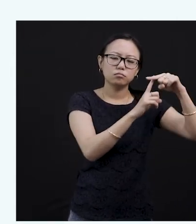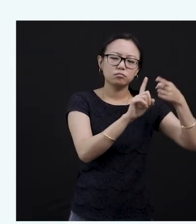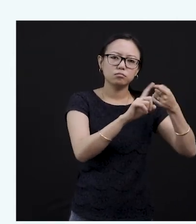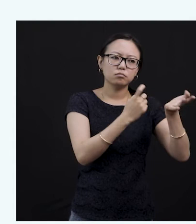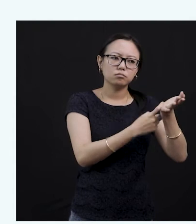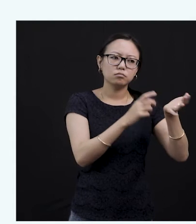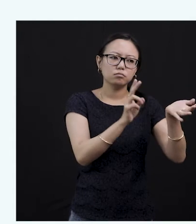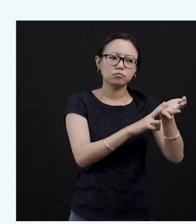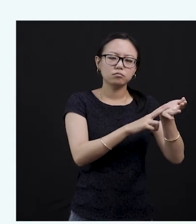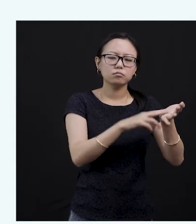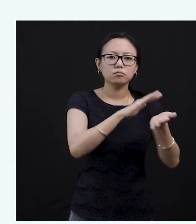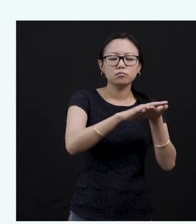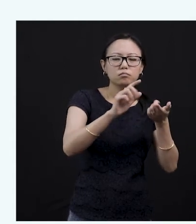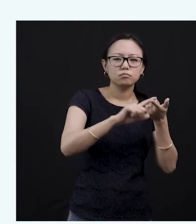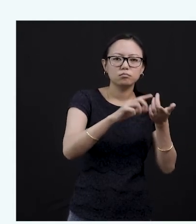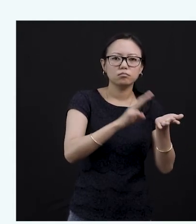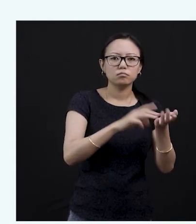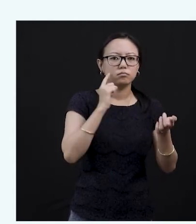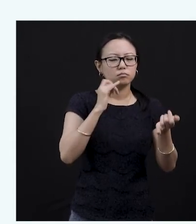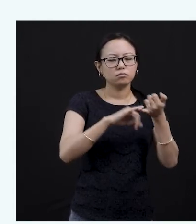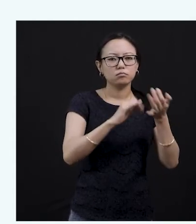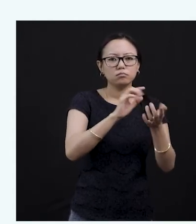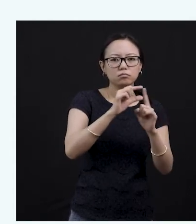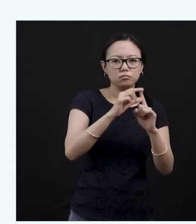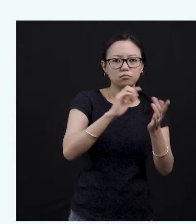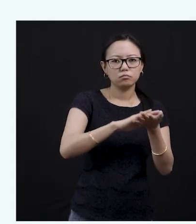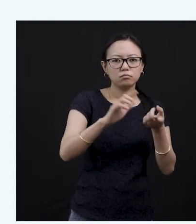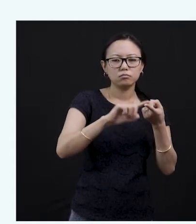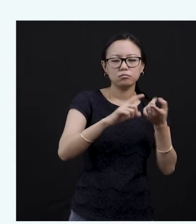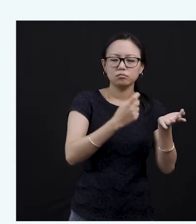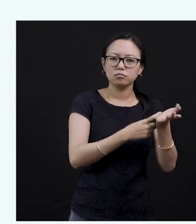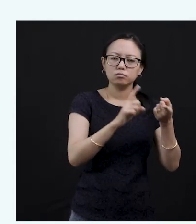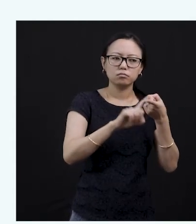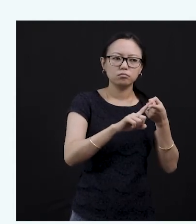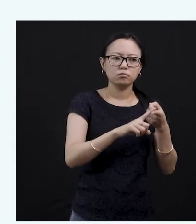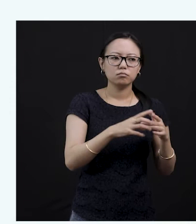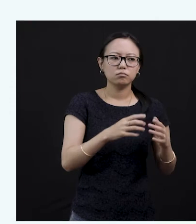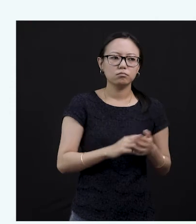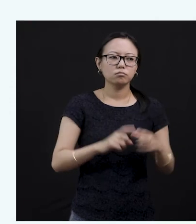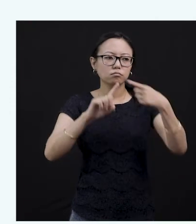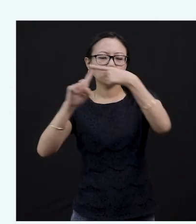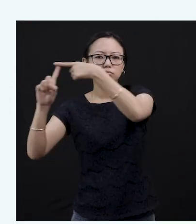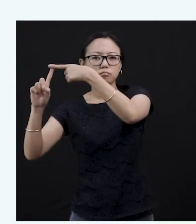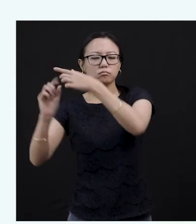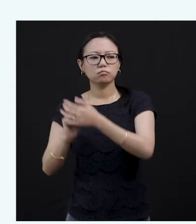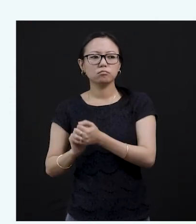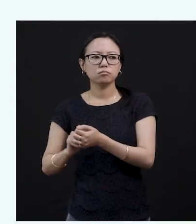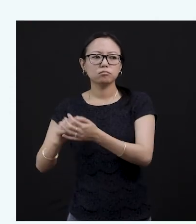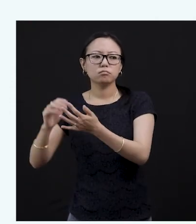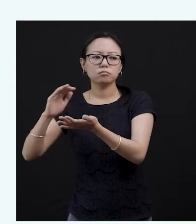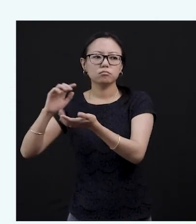other images. So the center one, and again just like the equator, even the